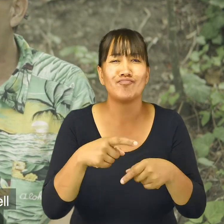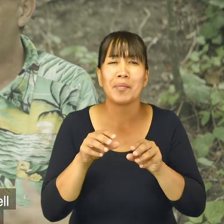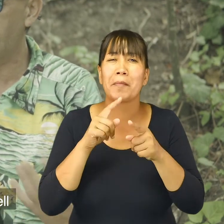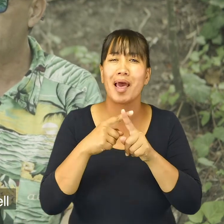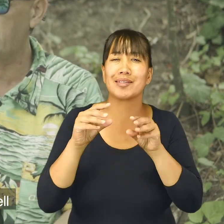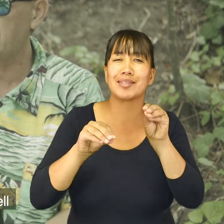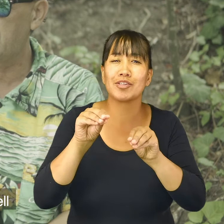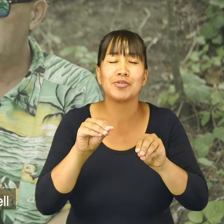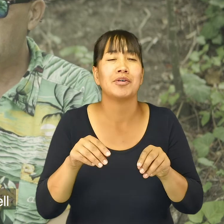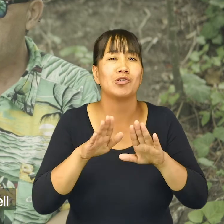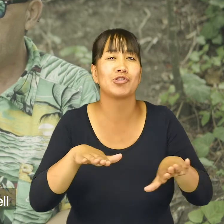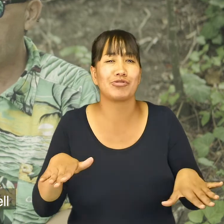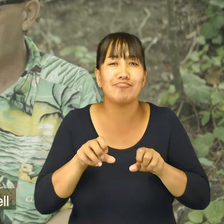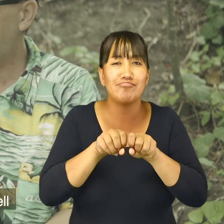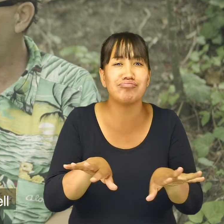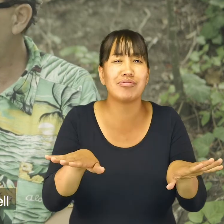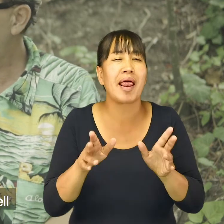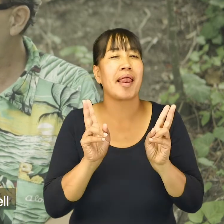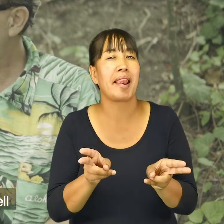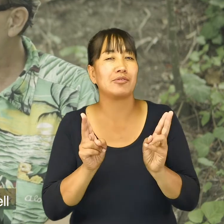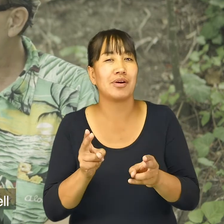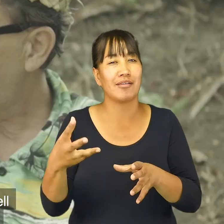can survive as well, and